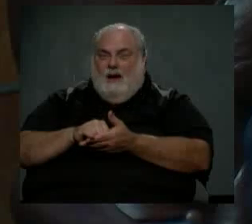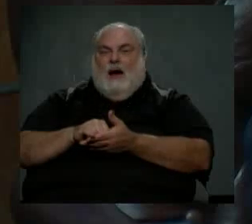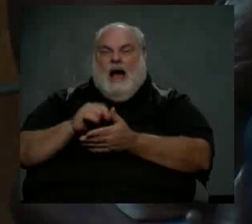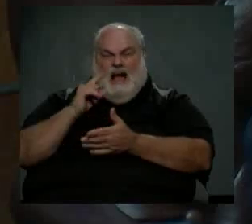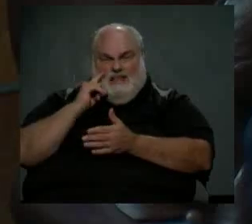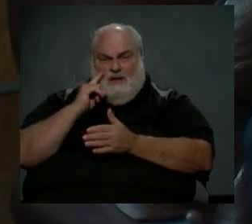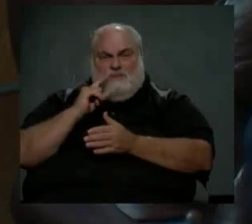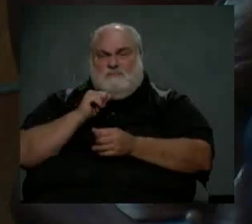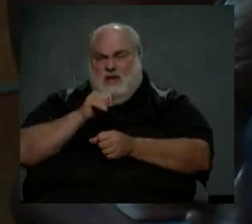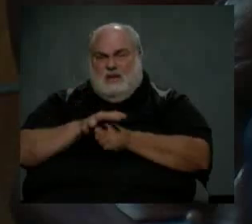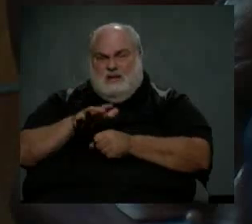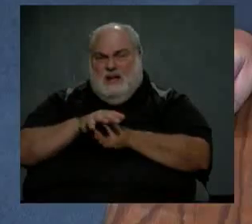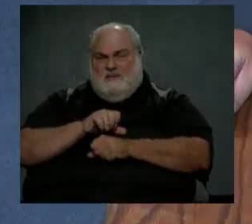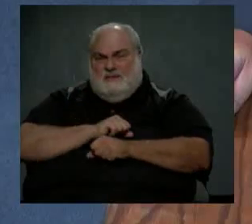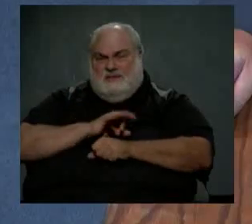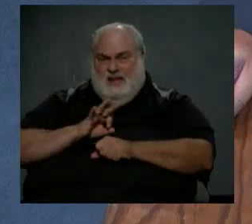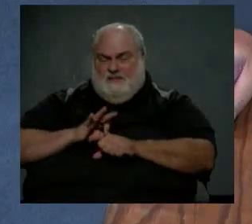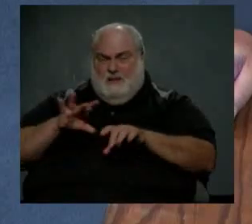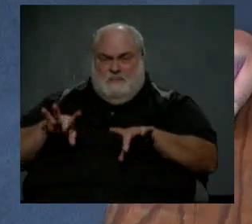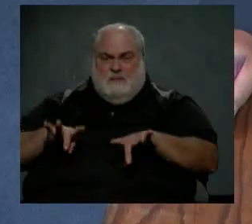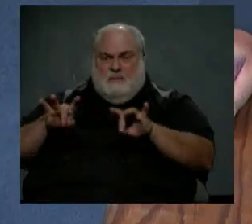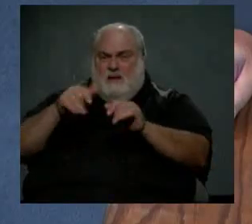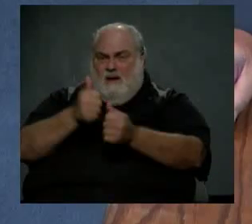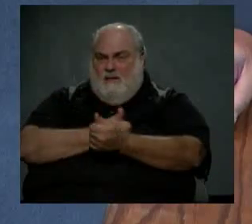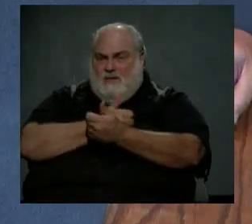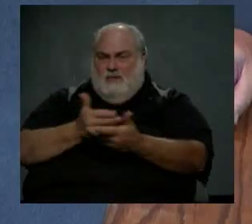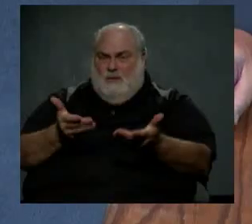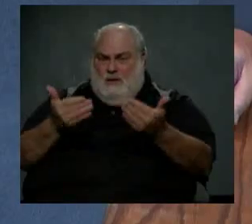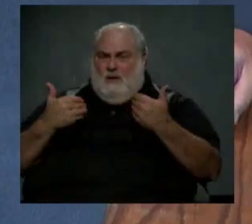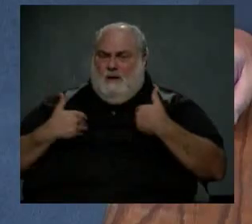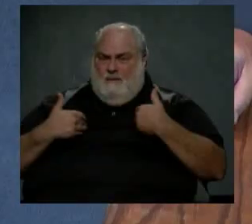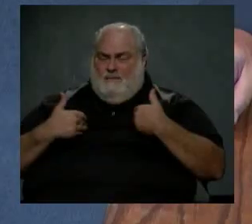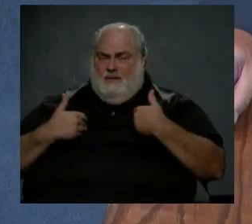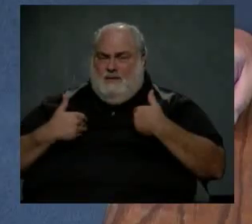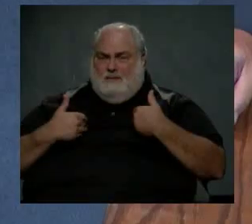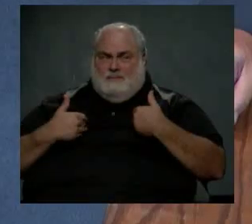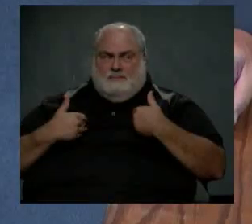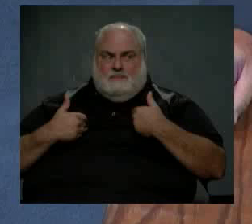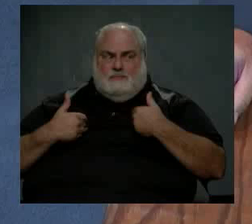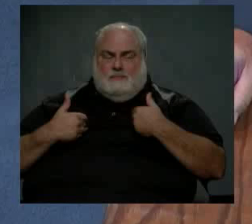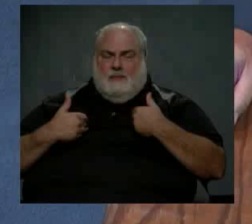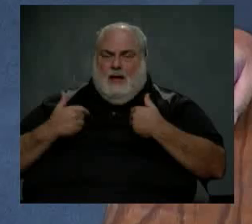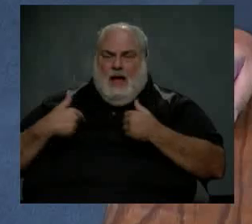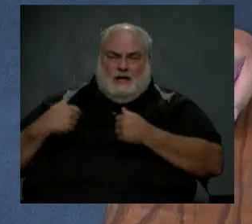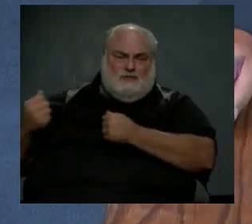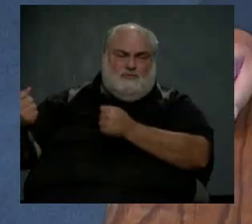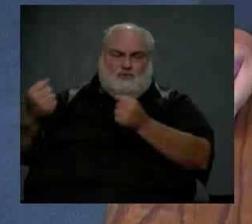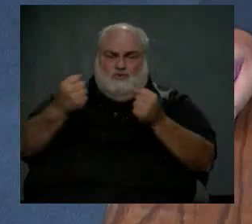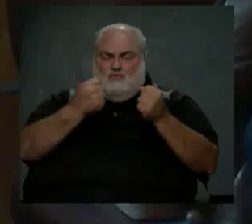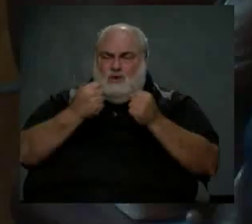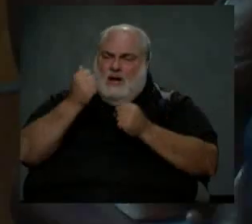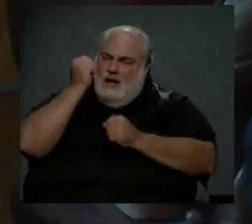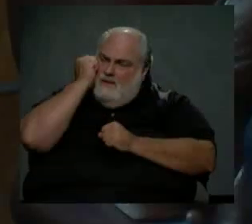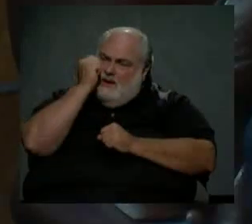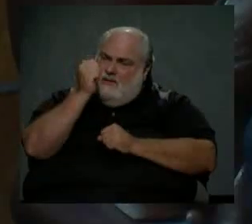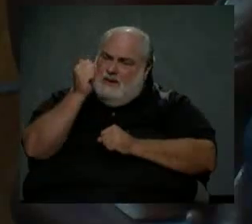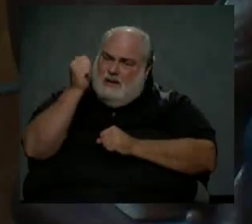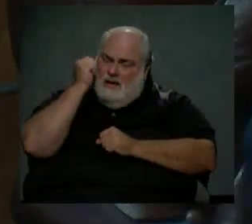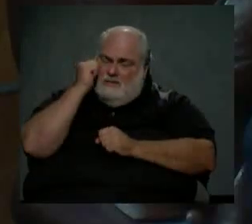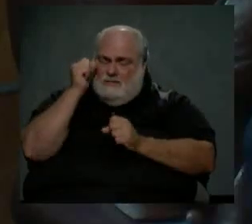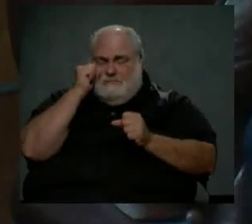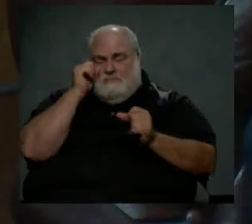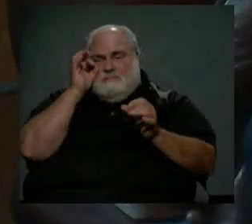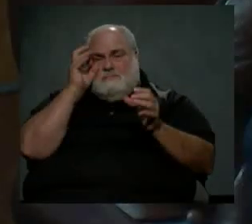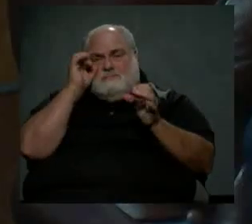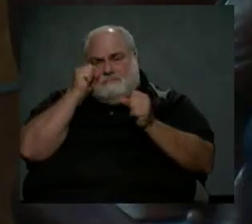we're understaffed in order to pick up everything that we have out there. I drive the streets every day, and I'm just dismayed